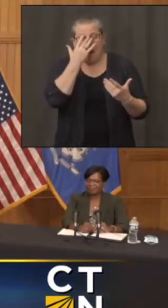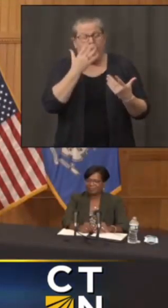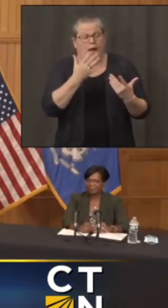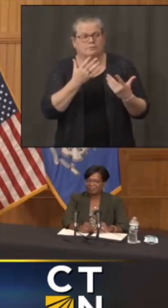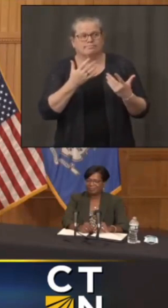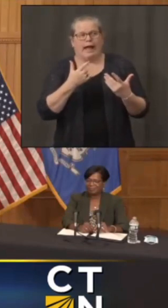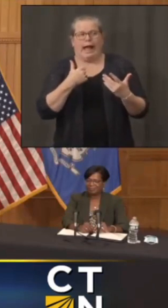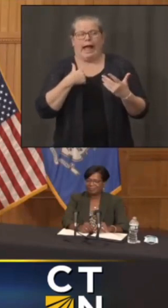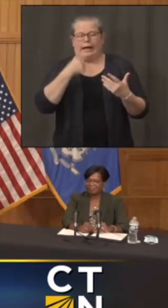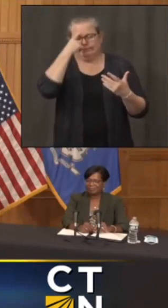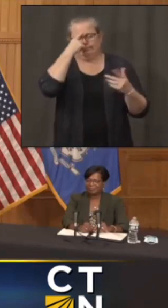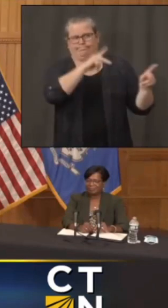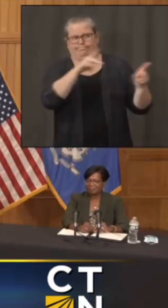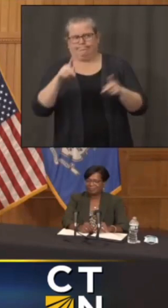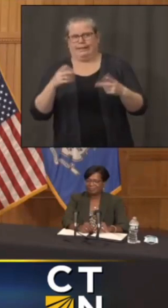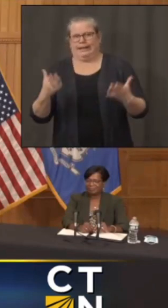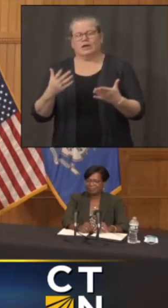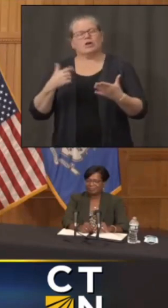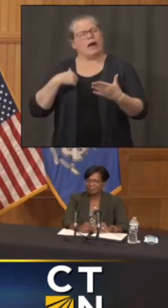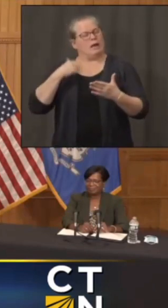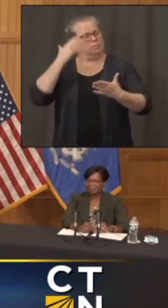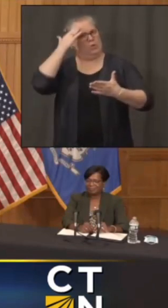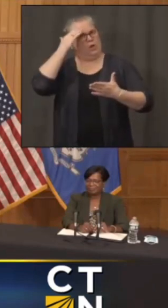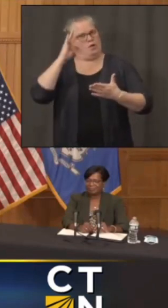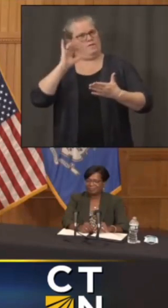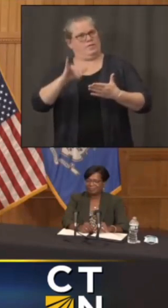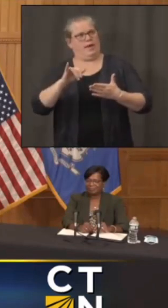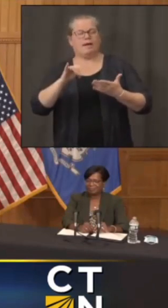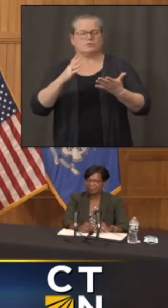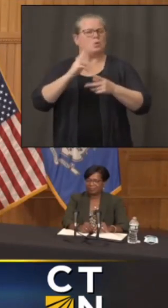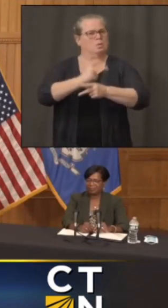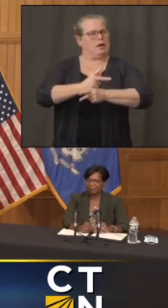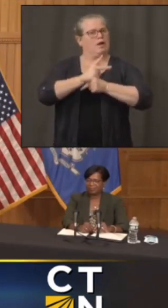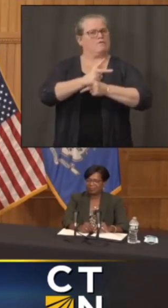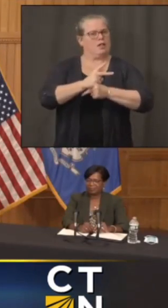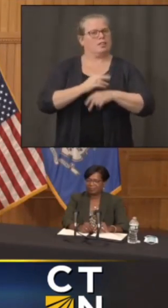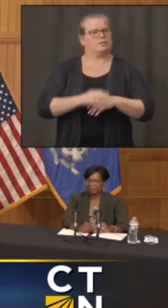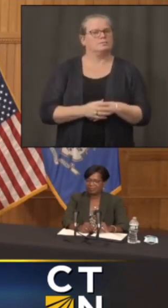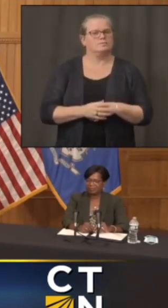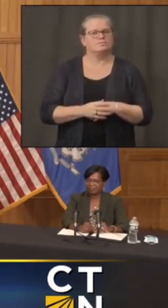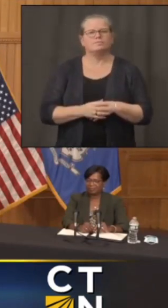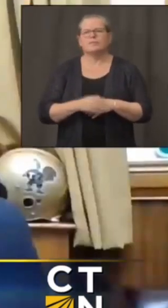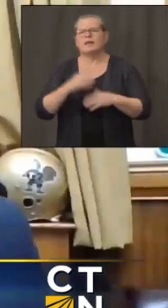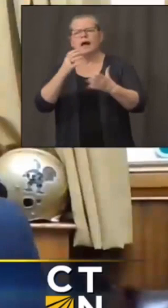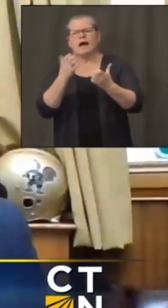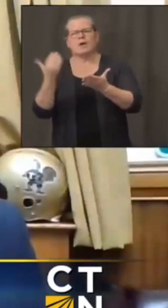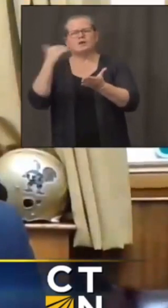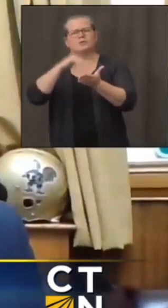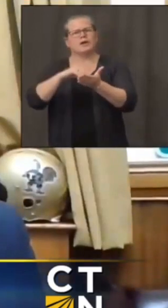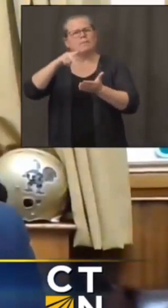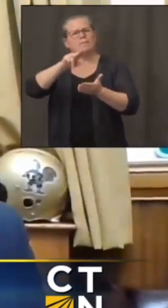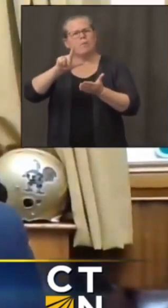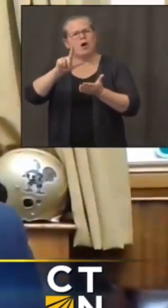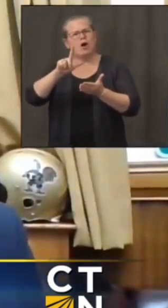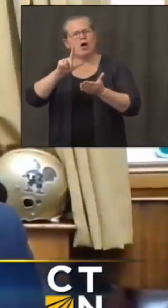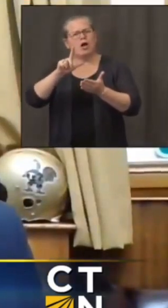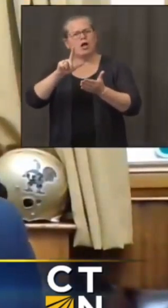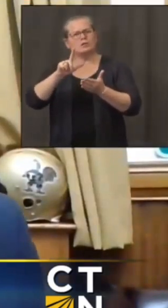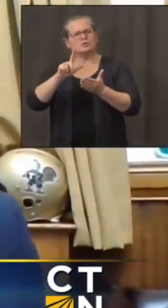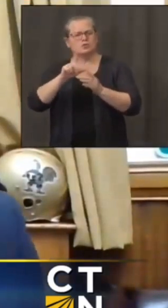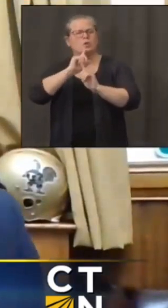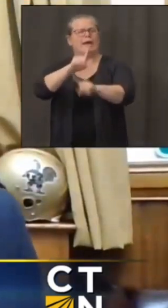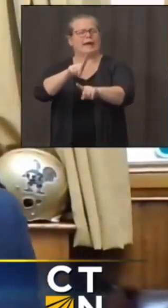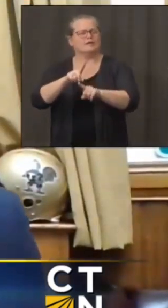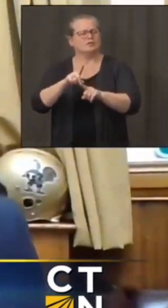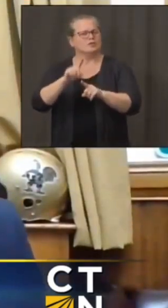question and whether football should be going forward in the fall. Yeah, can you hear me clearly? I can hear you